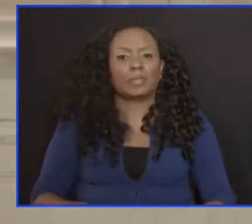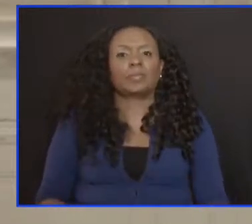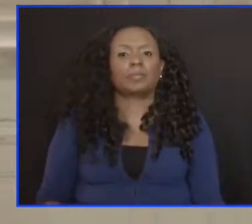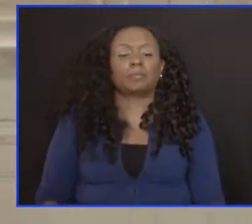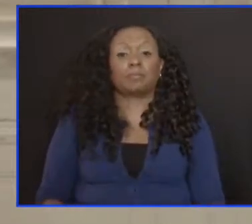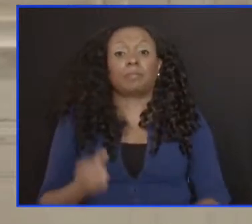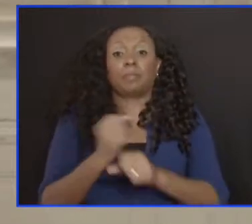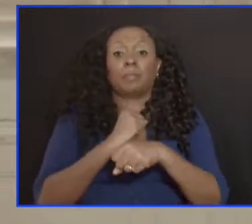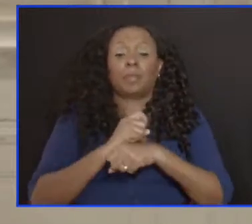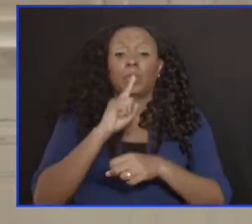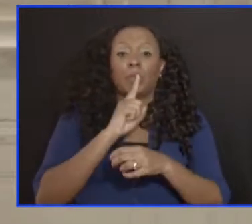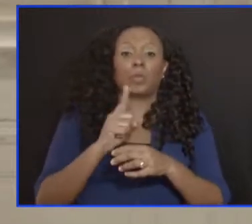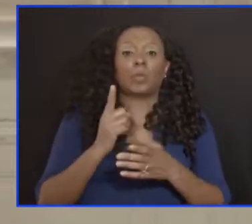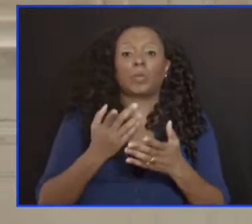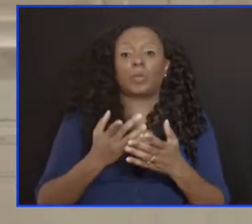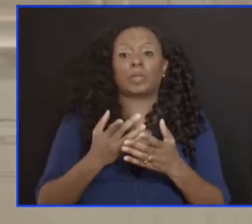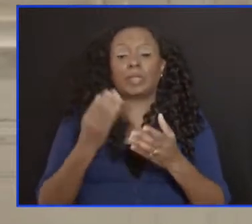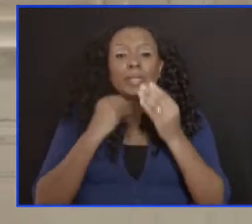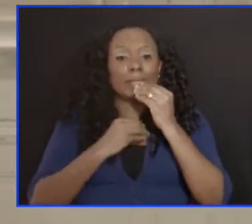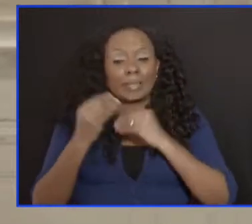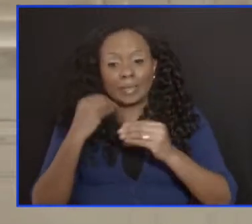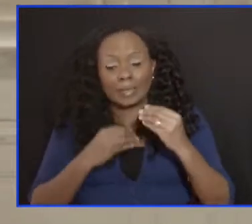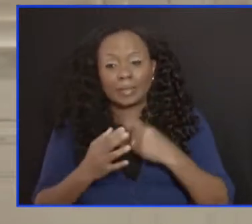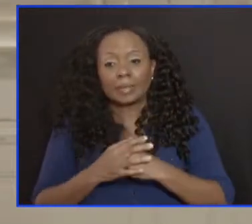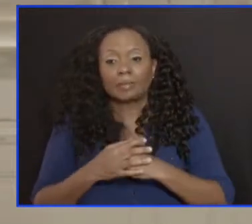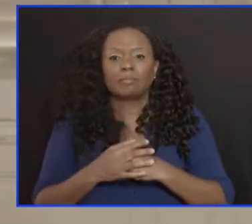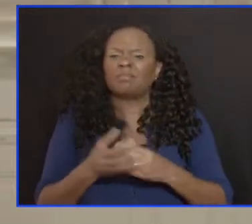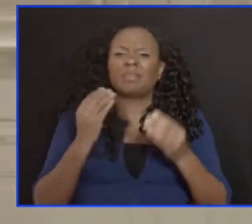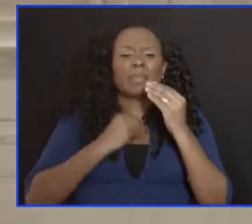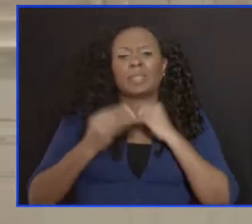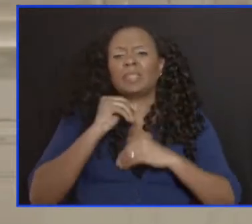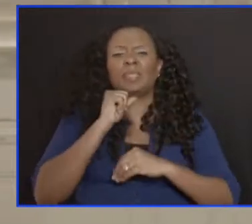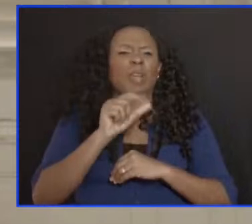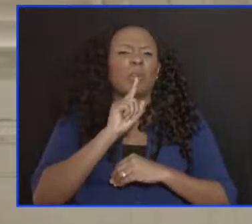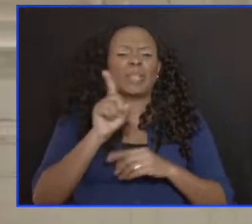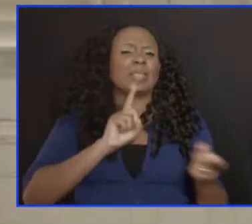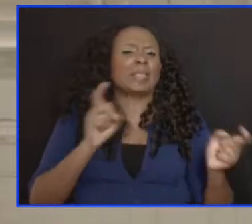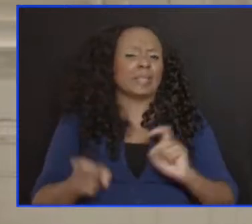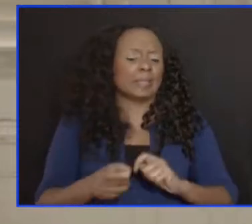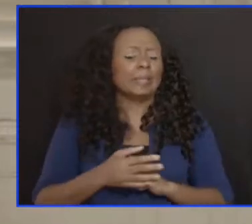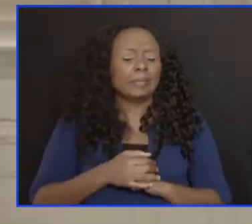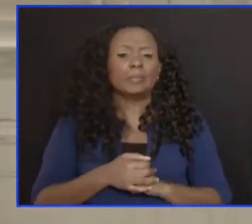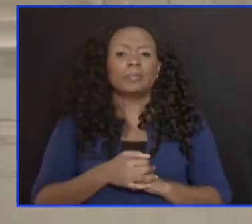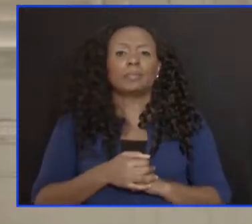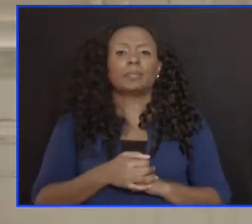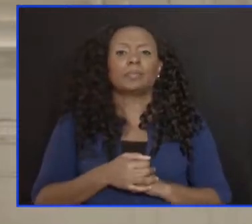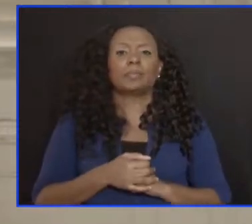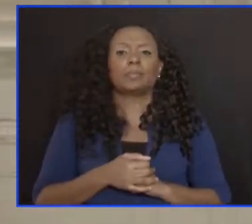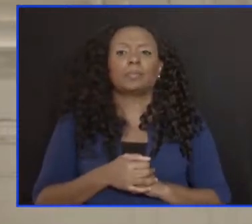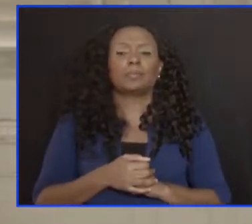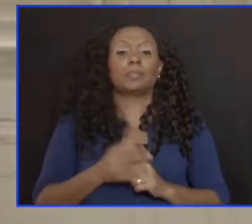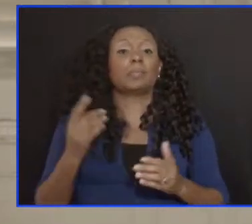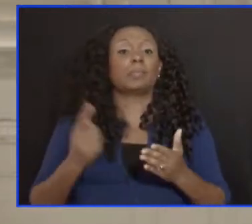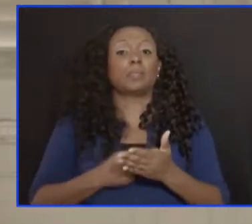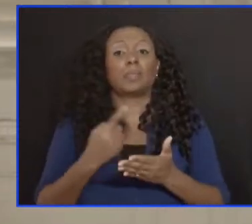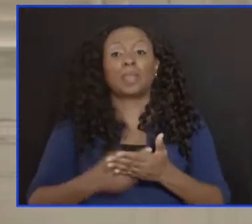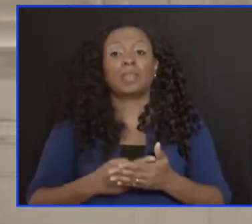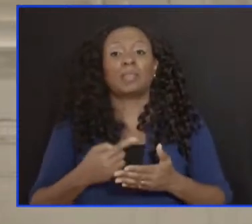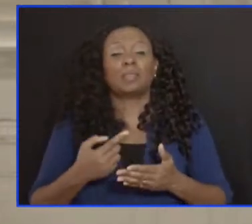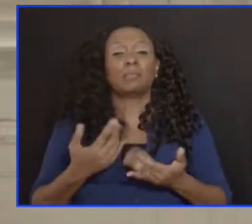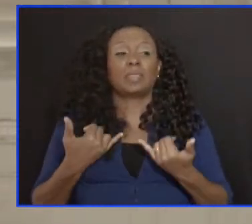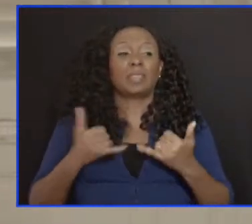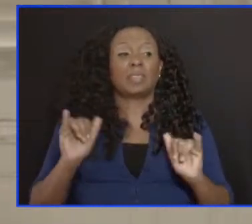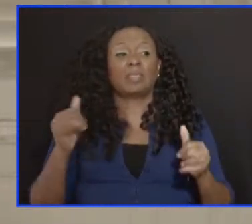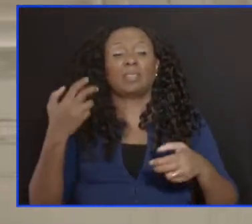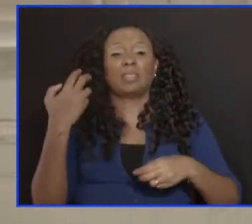The eating will not change. Many of the other parameters will not change. If they still have difficulty breathing, even post-COVID, which can happen